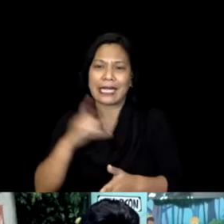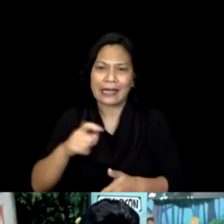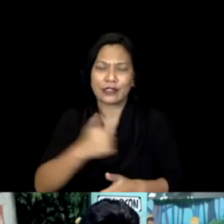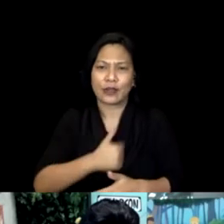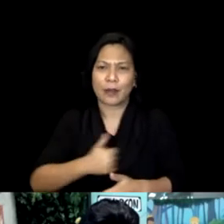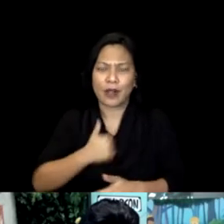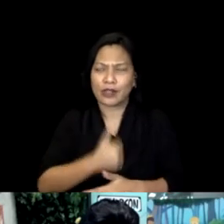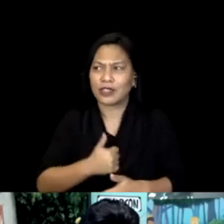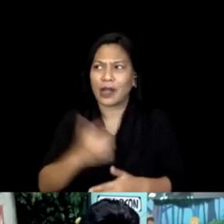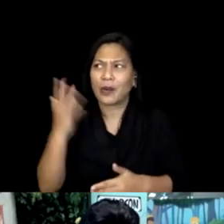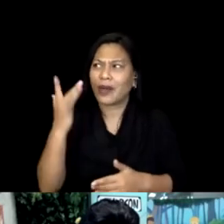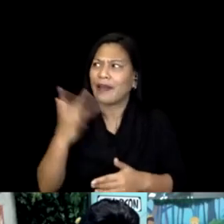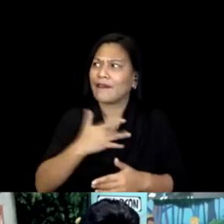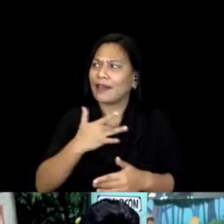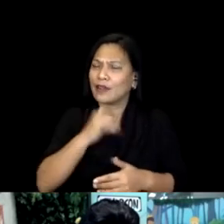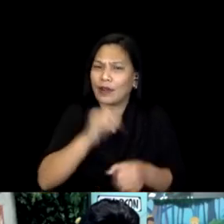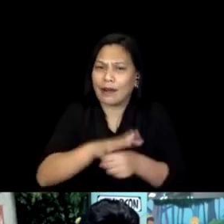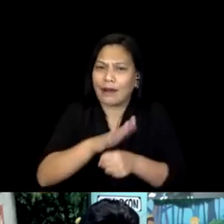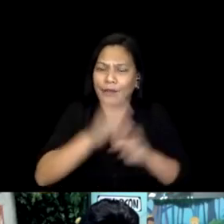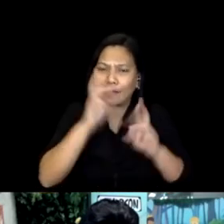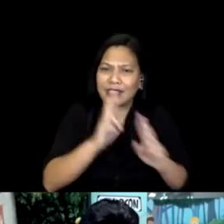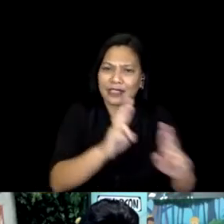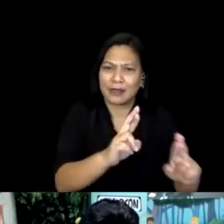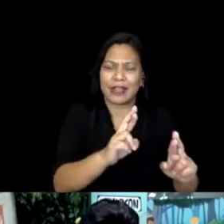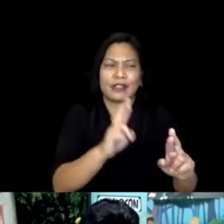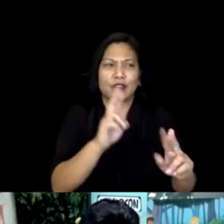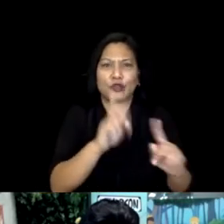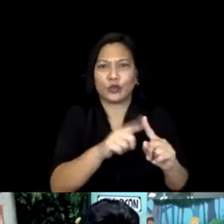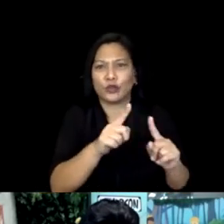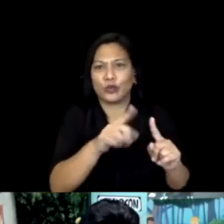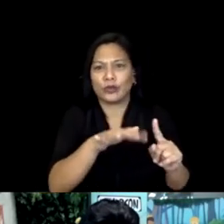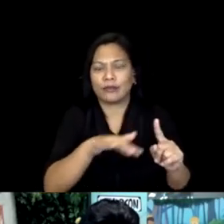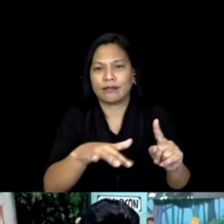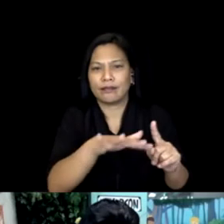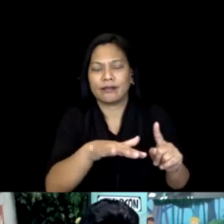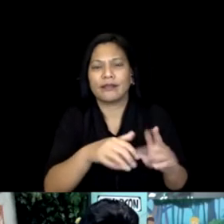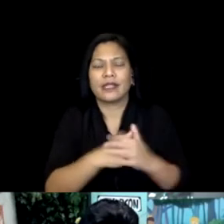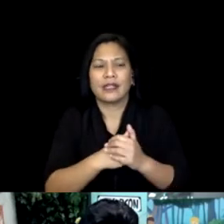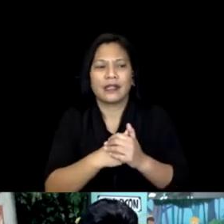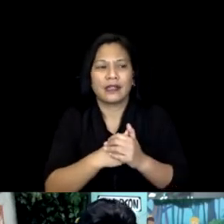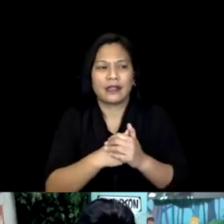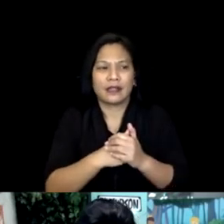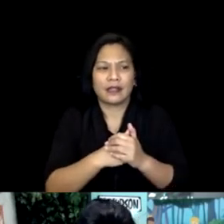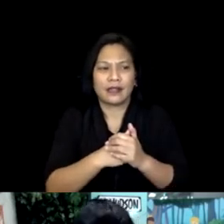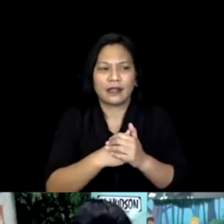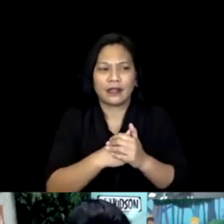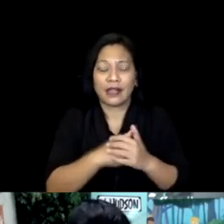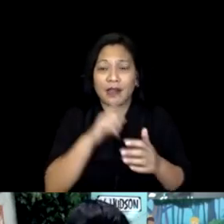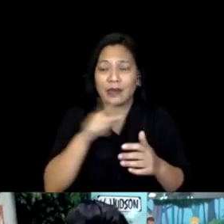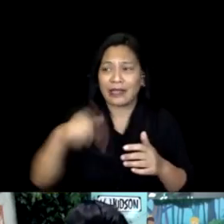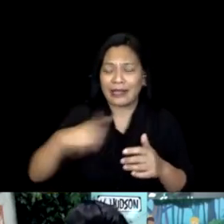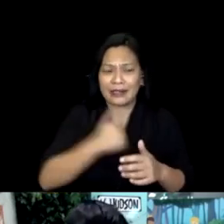and the to just an enormous group of our human